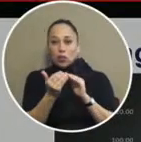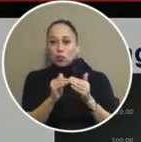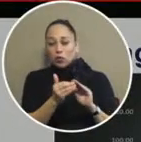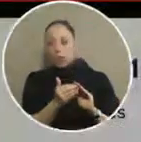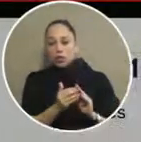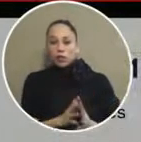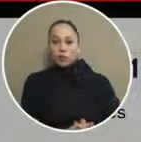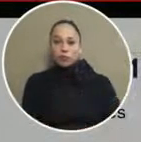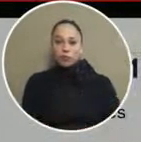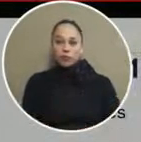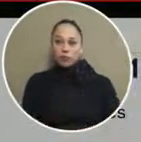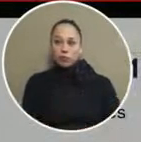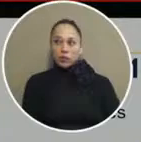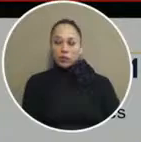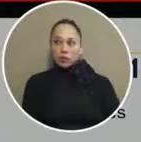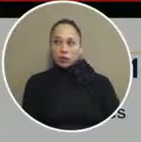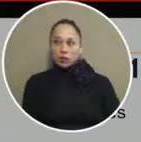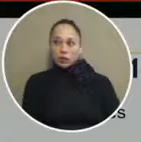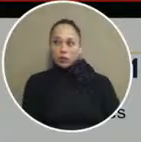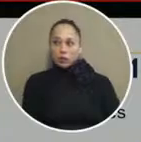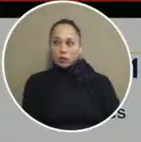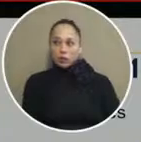please.